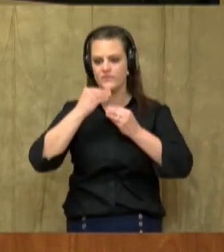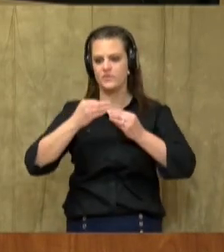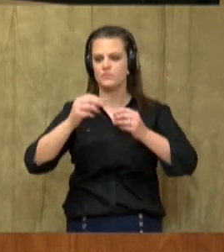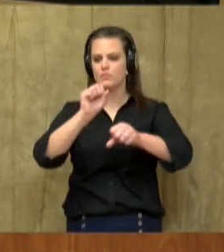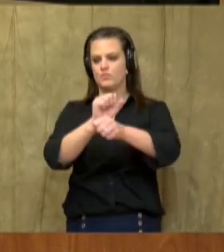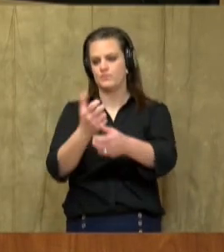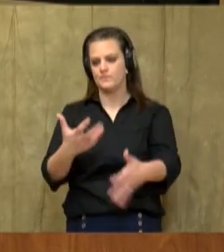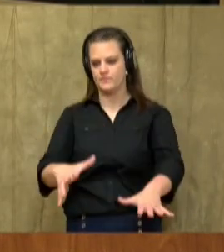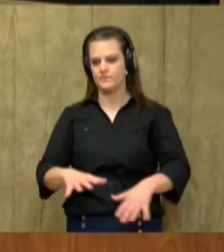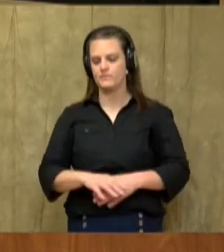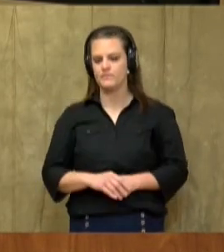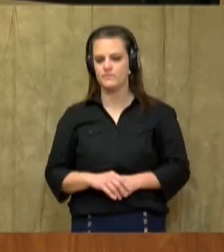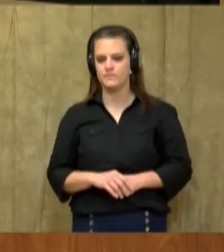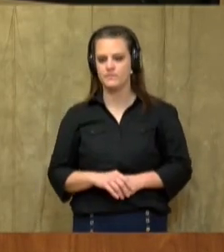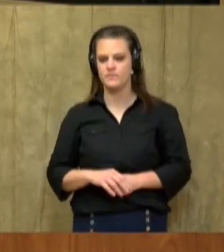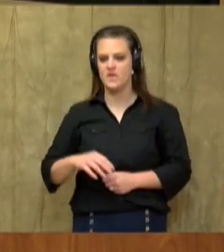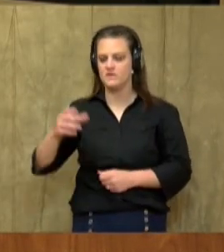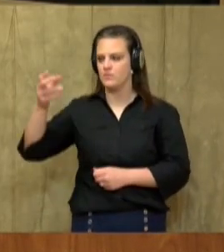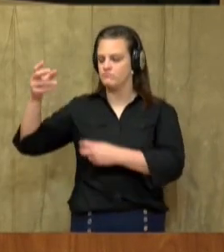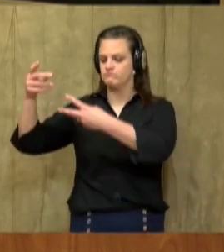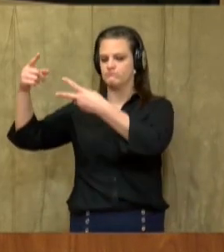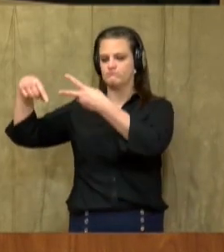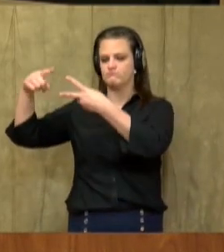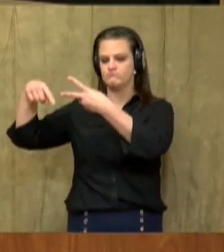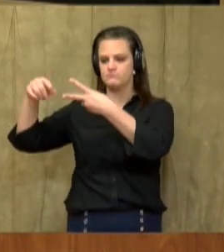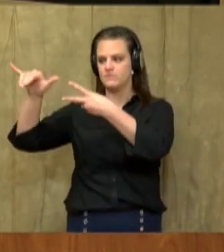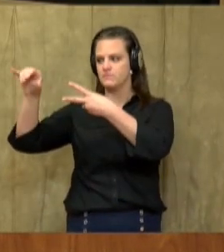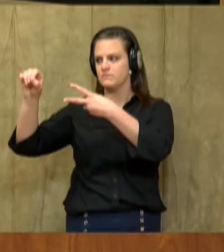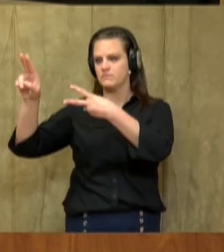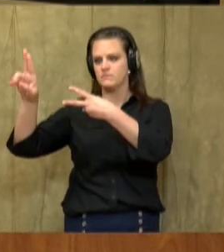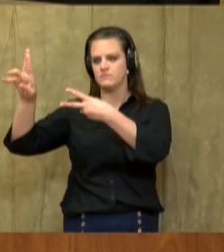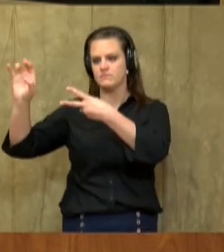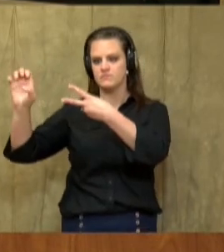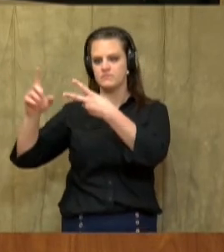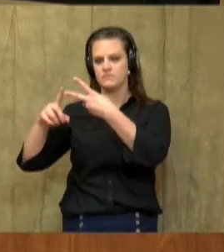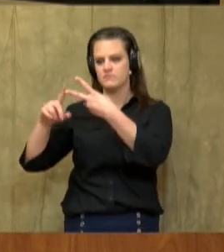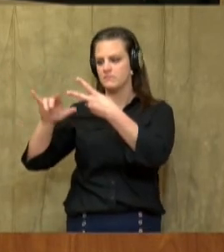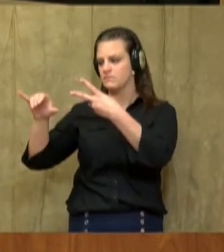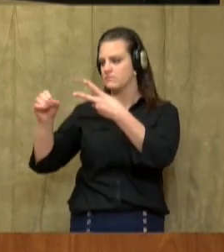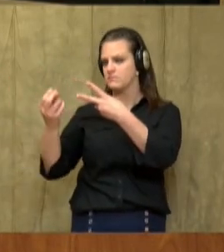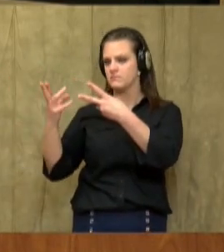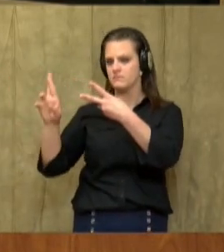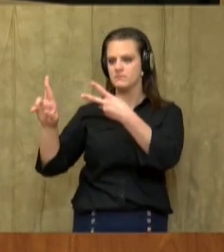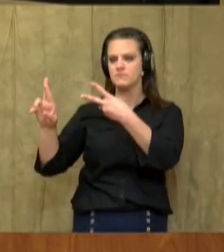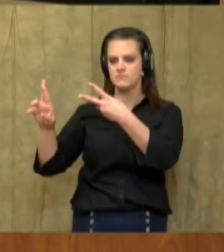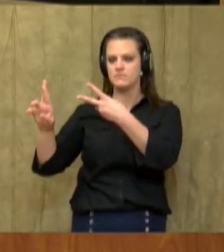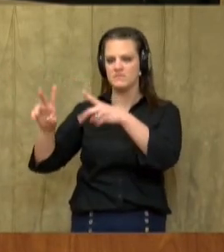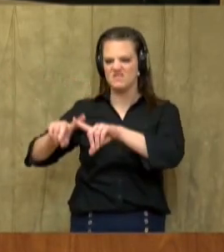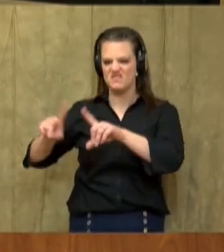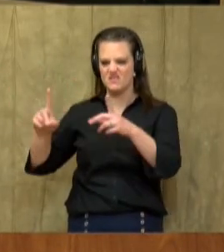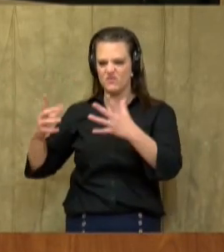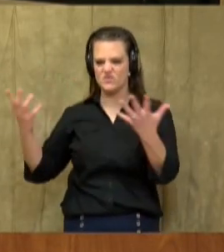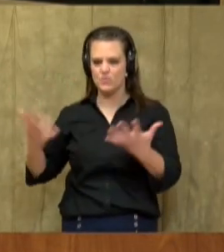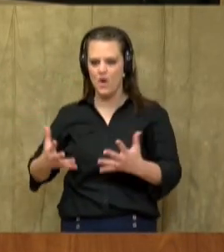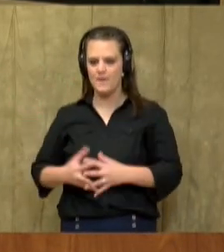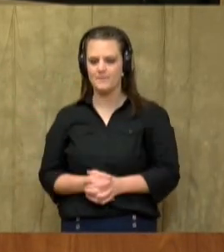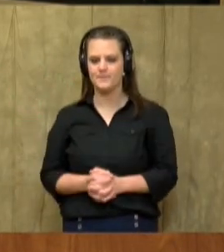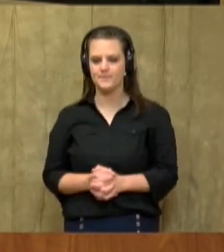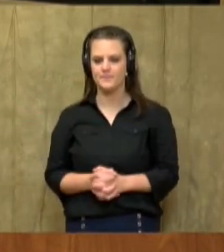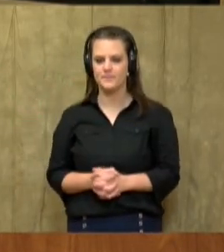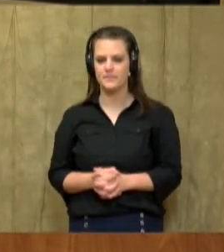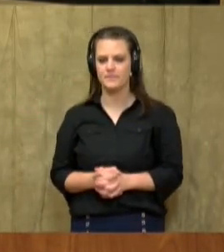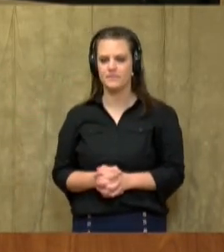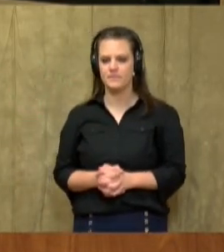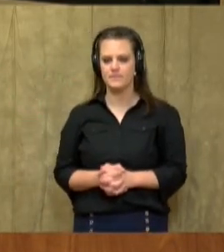work. Okay, so what about your and your? What's the difference? I already talked about that a little bit earlier, but let's look at the